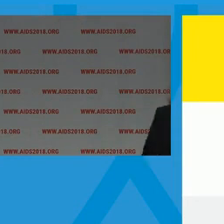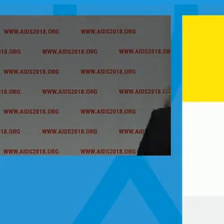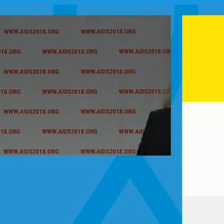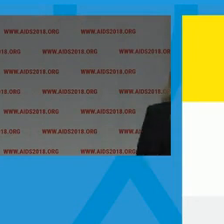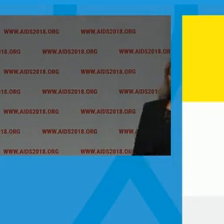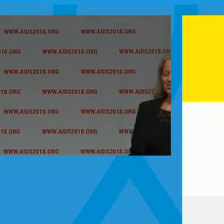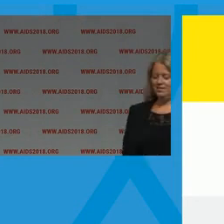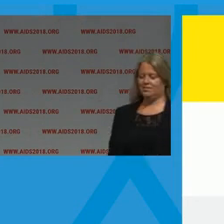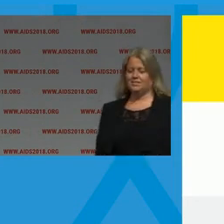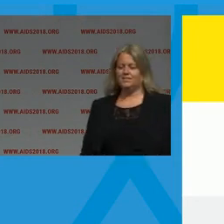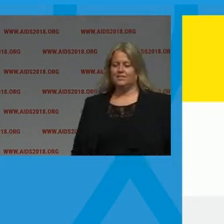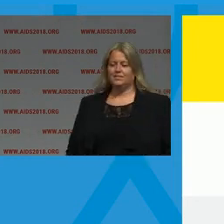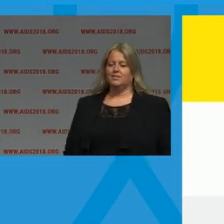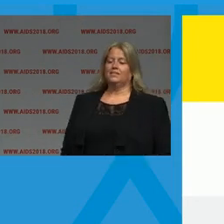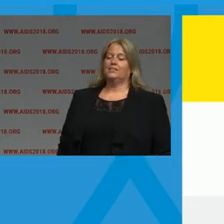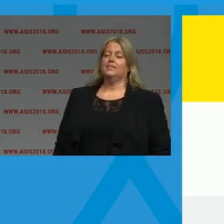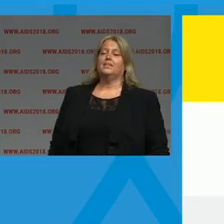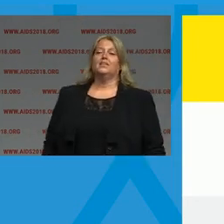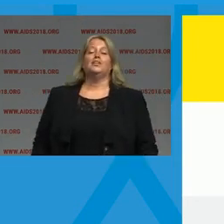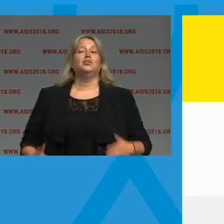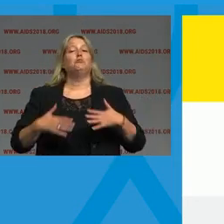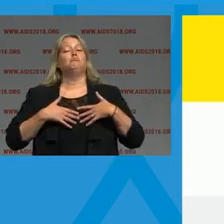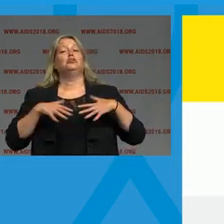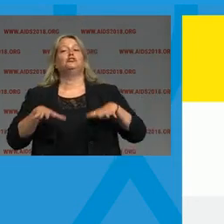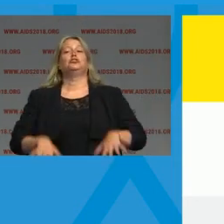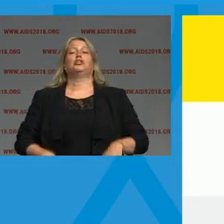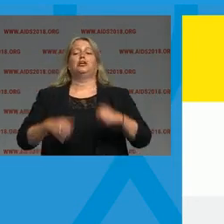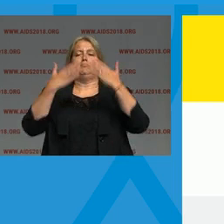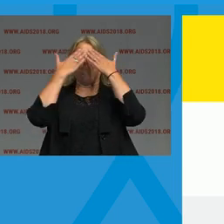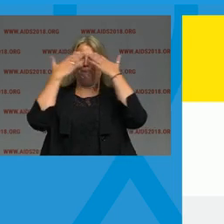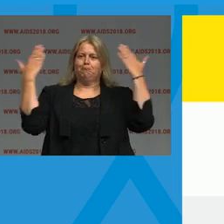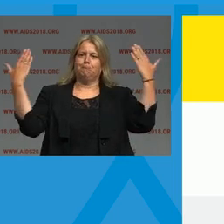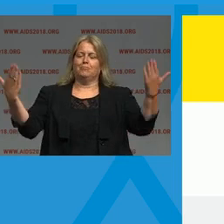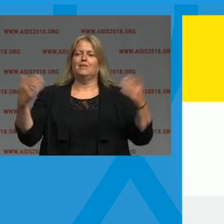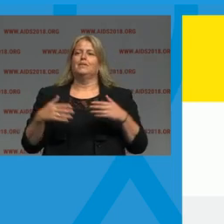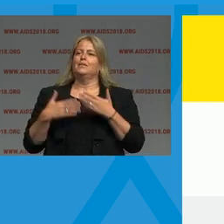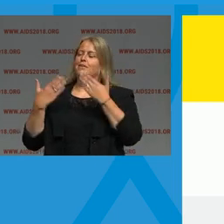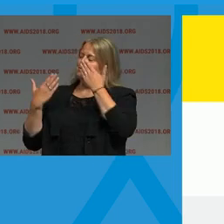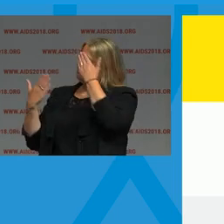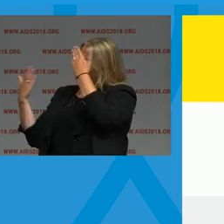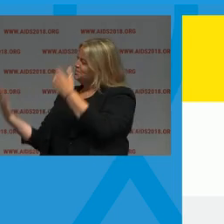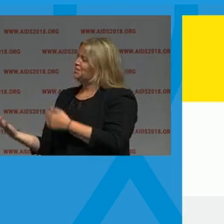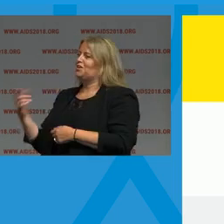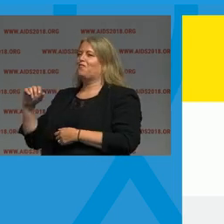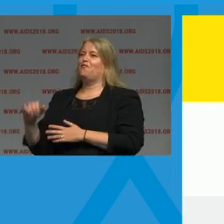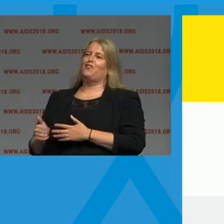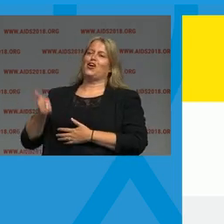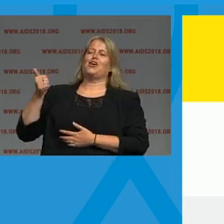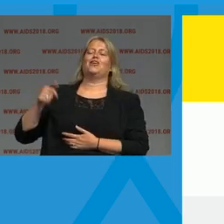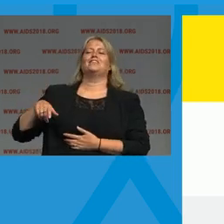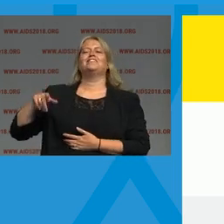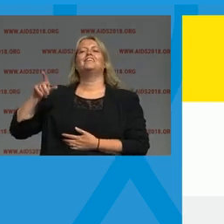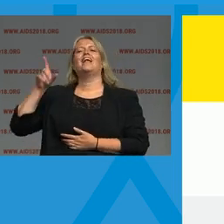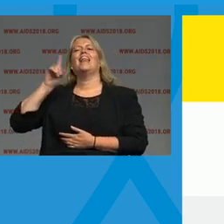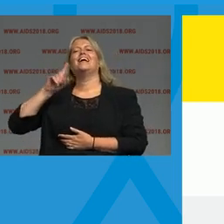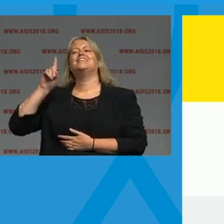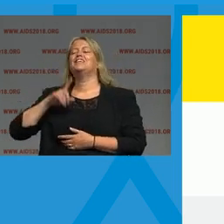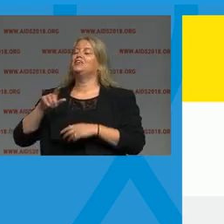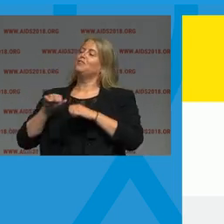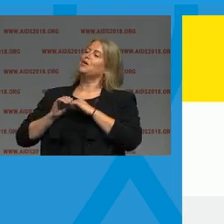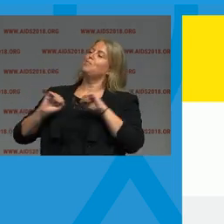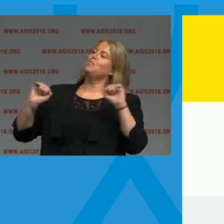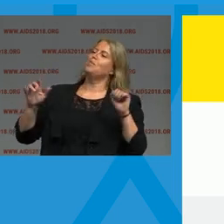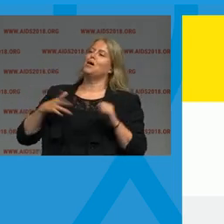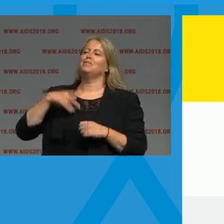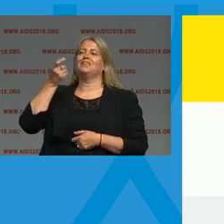I would like to start by acknowledging and thanking Her Excellency the First Lady of the Republic of Kenya, Mrs.